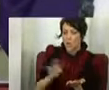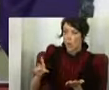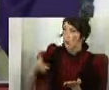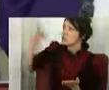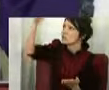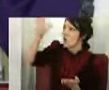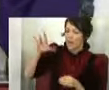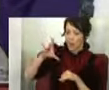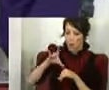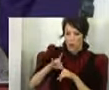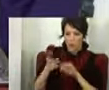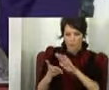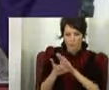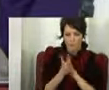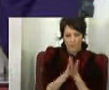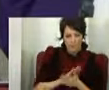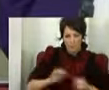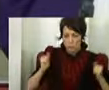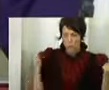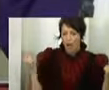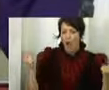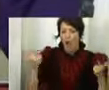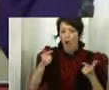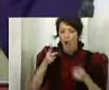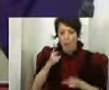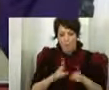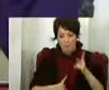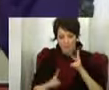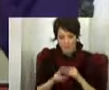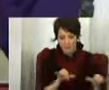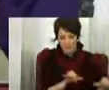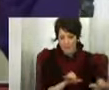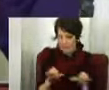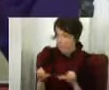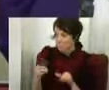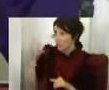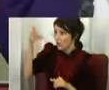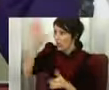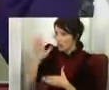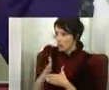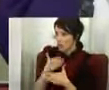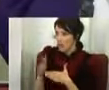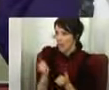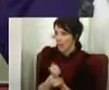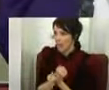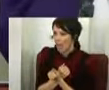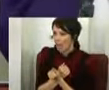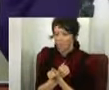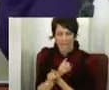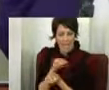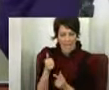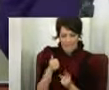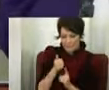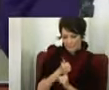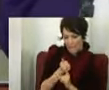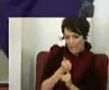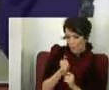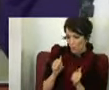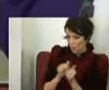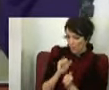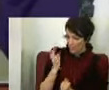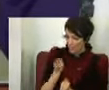earth, peace to all people. As you, God, shared your love and yourself with us